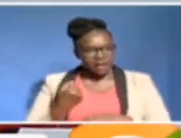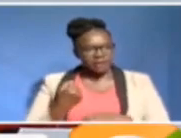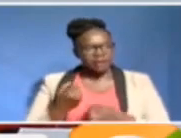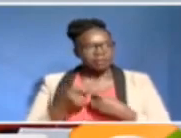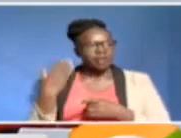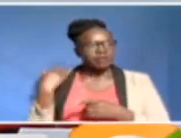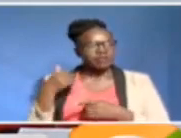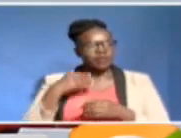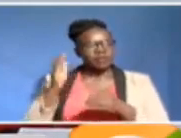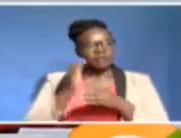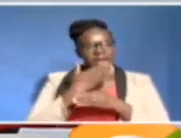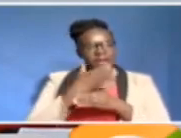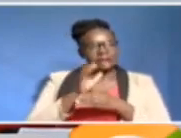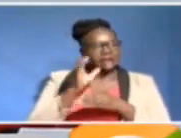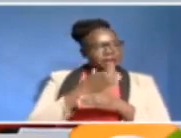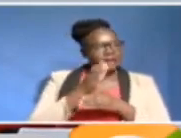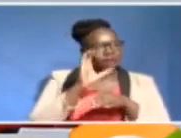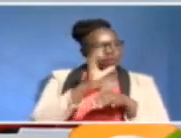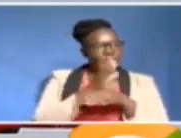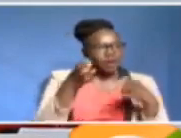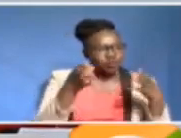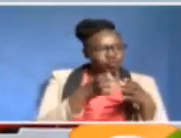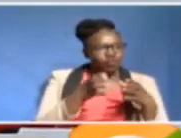choir and I'm like, okay,